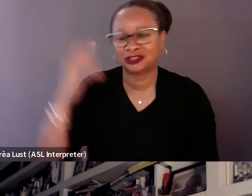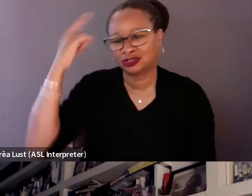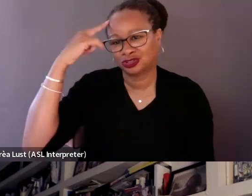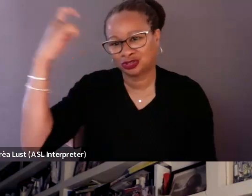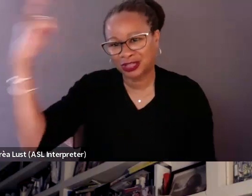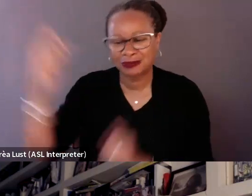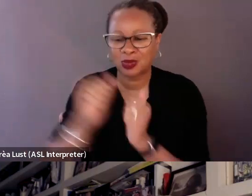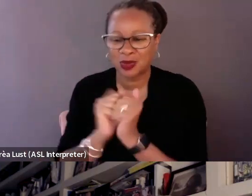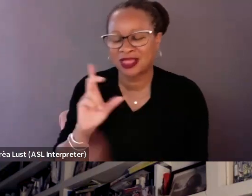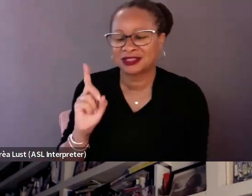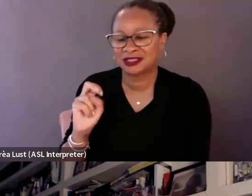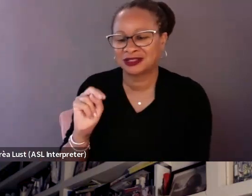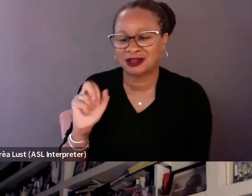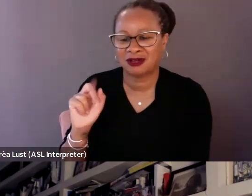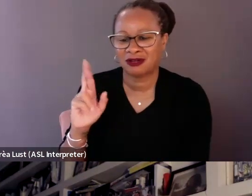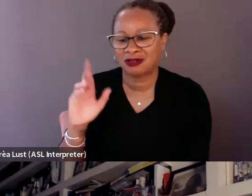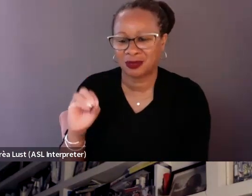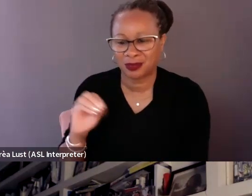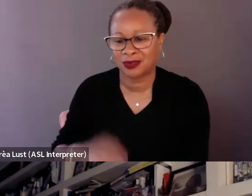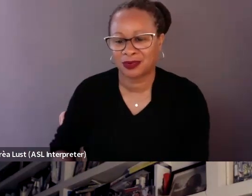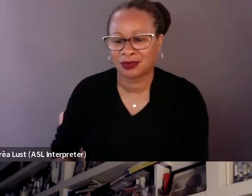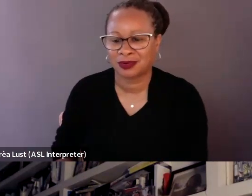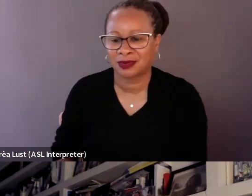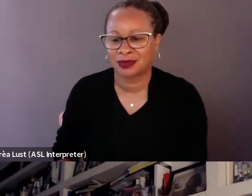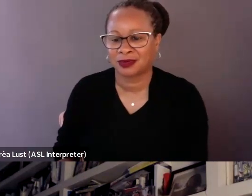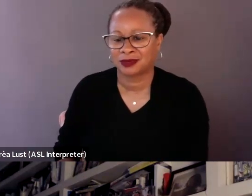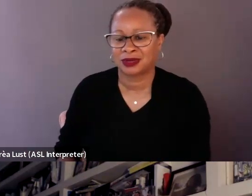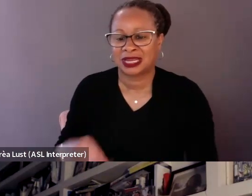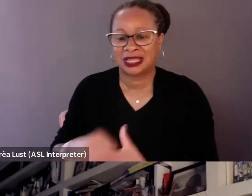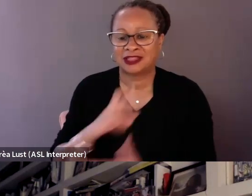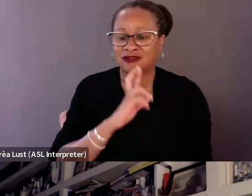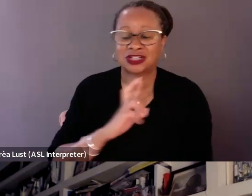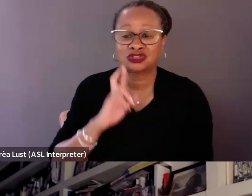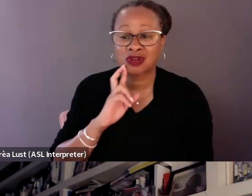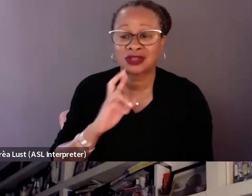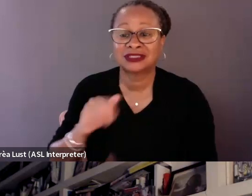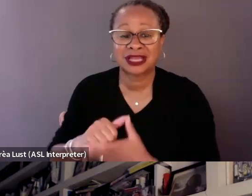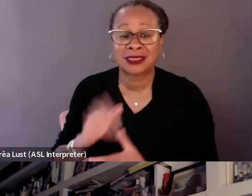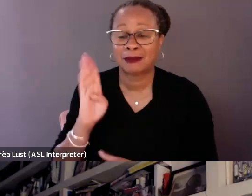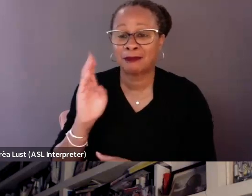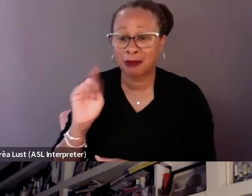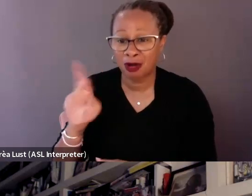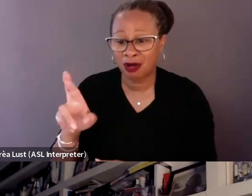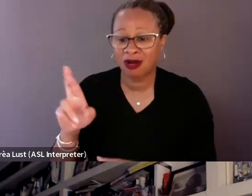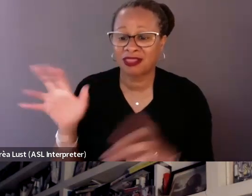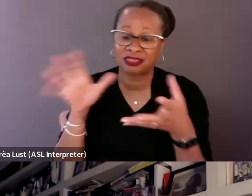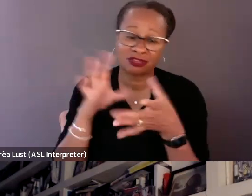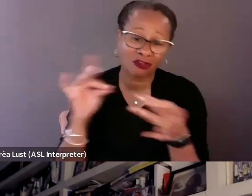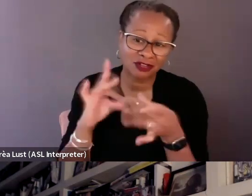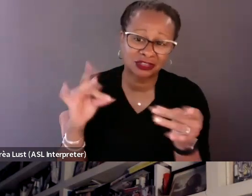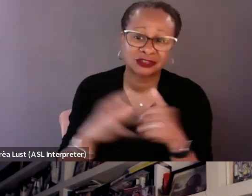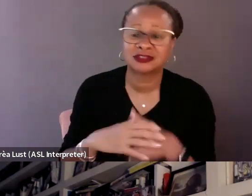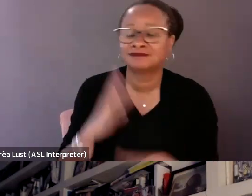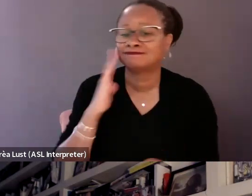Tenorio. So was in the restaurants, in the bar, the conversation was, you